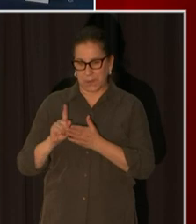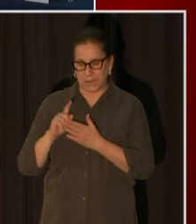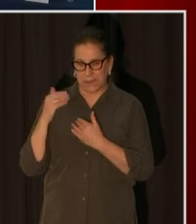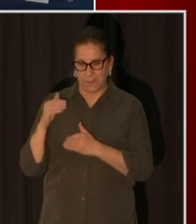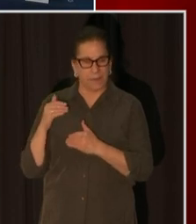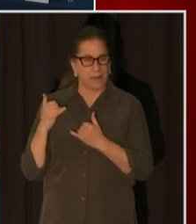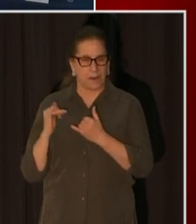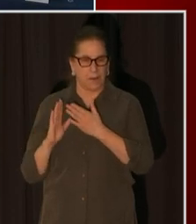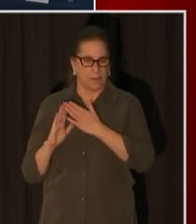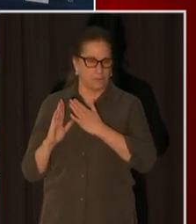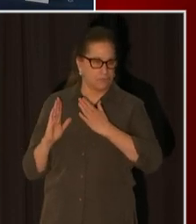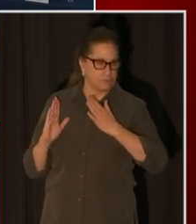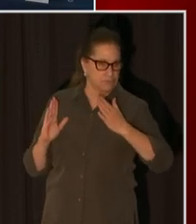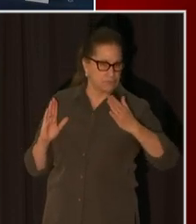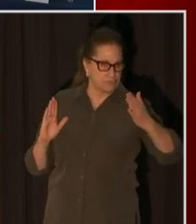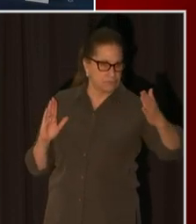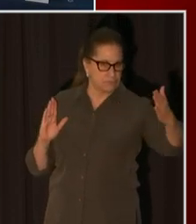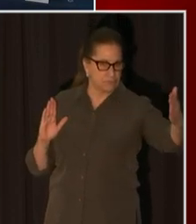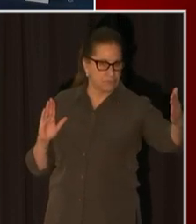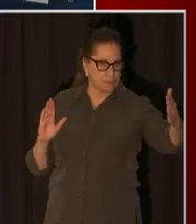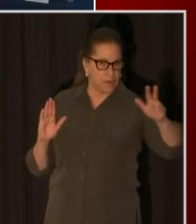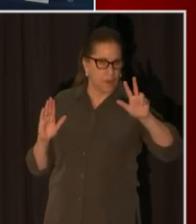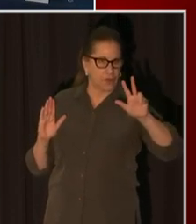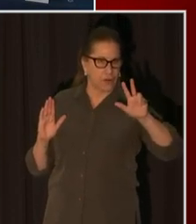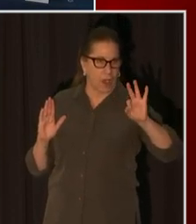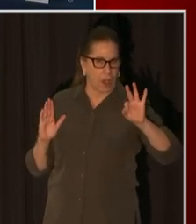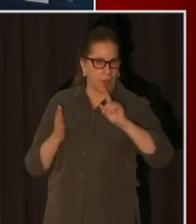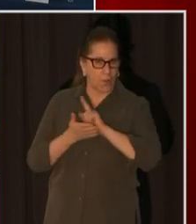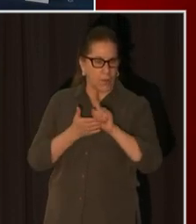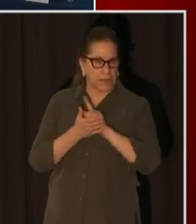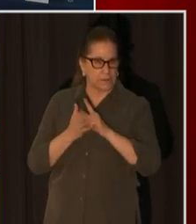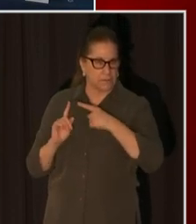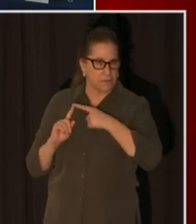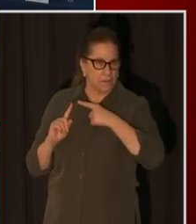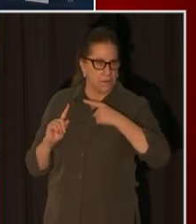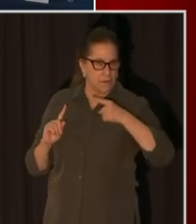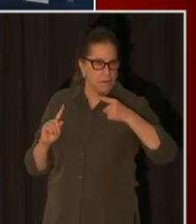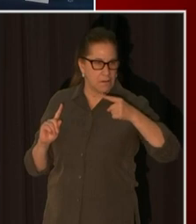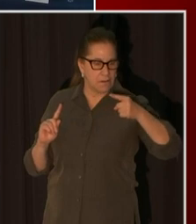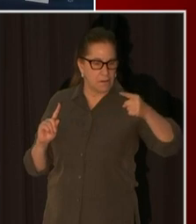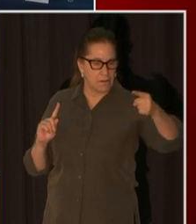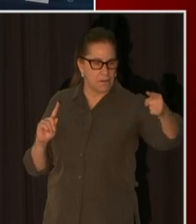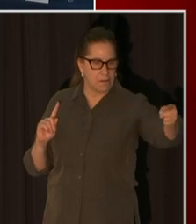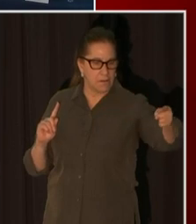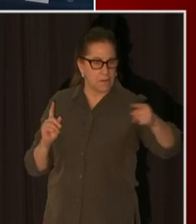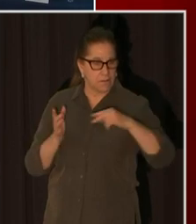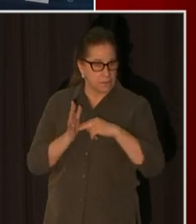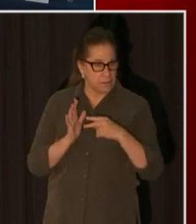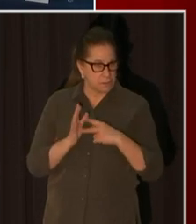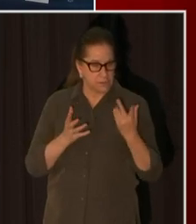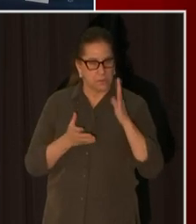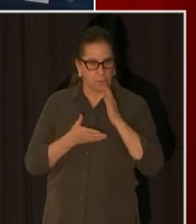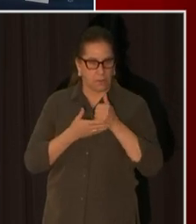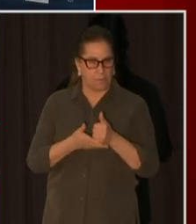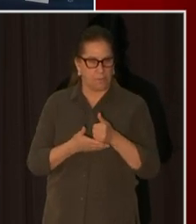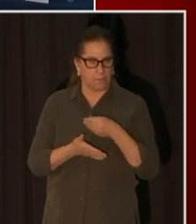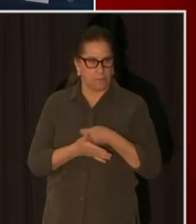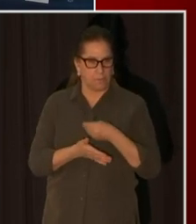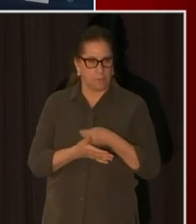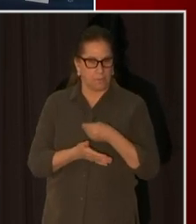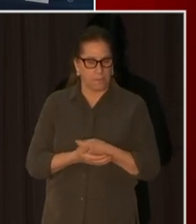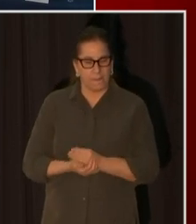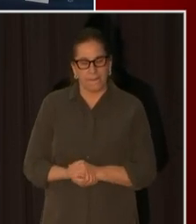and run program. Through the Federal CARES Act, there were 3 significant